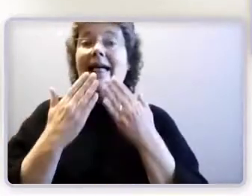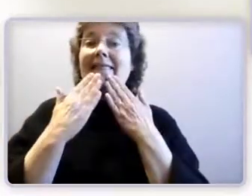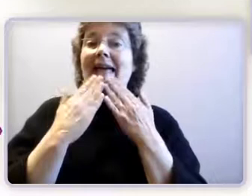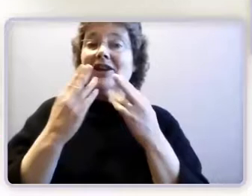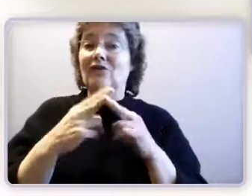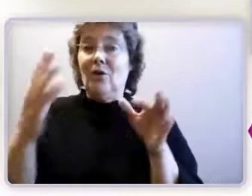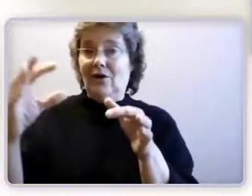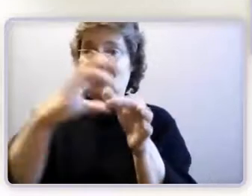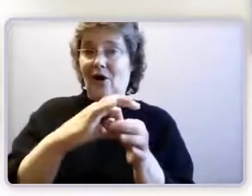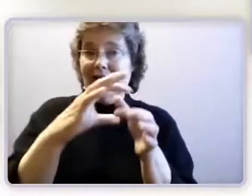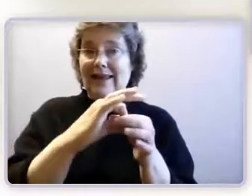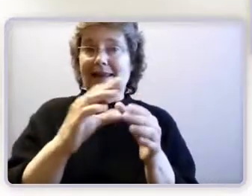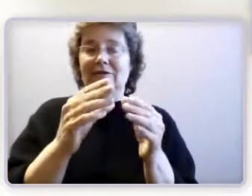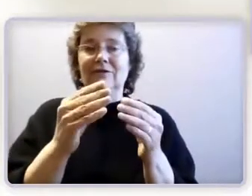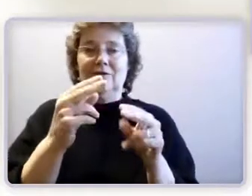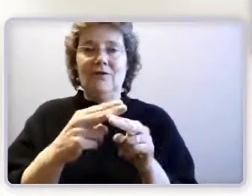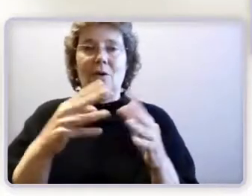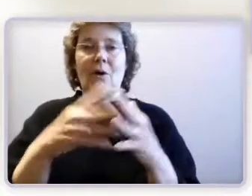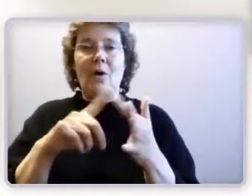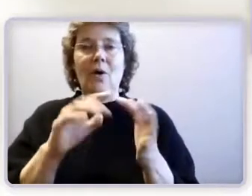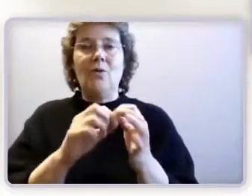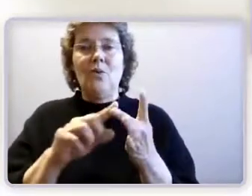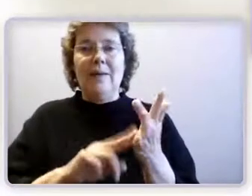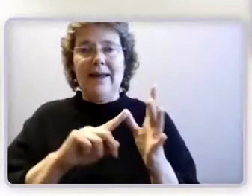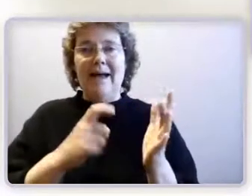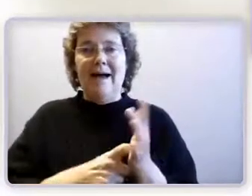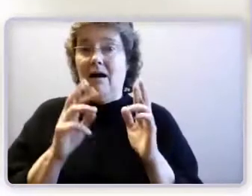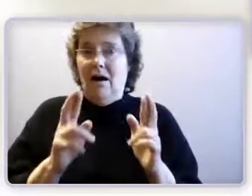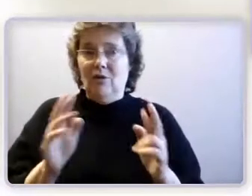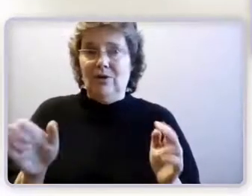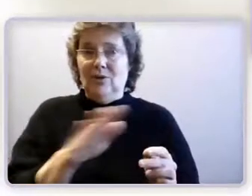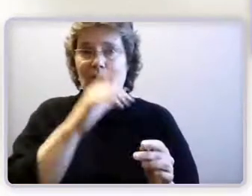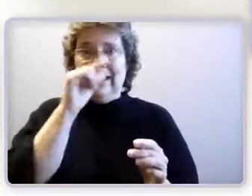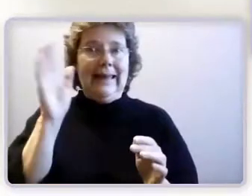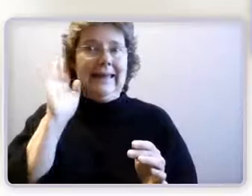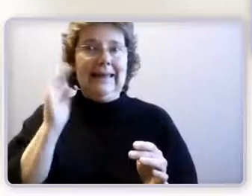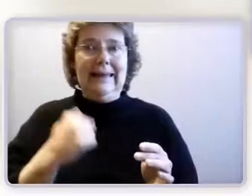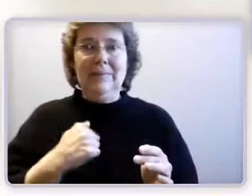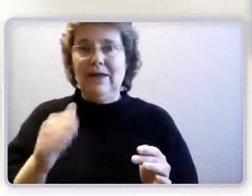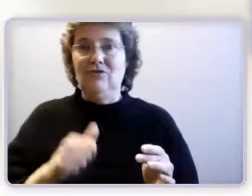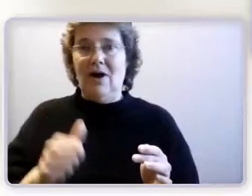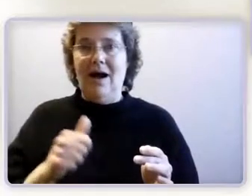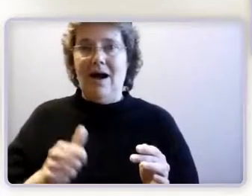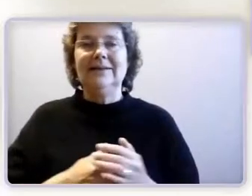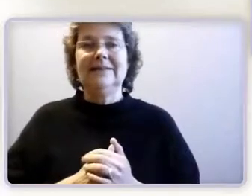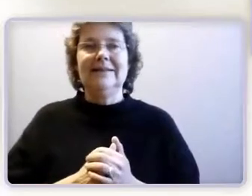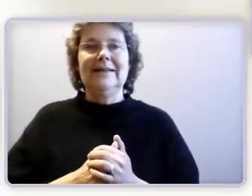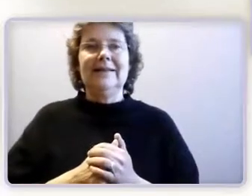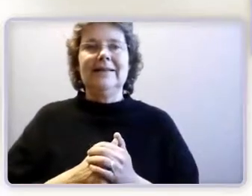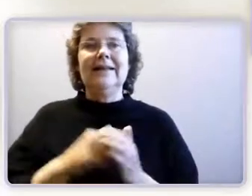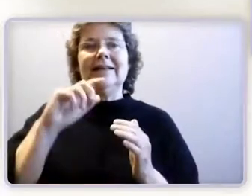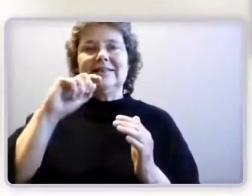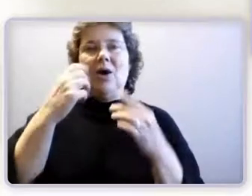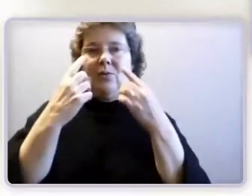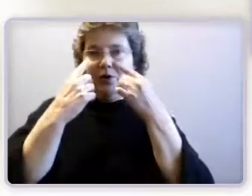well. I hope everyone can hear me. I will be going through this presentation, and because I can't actually